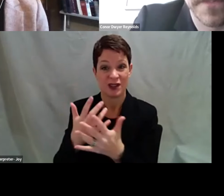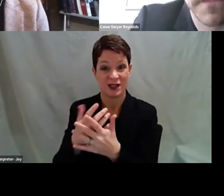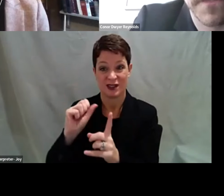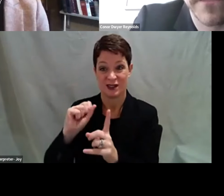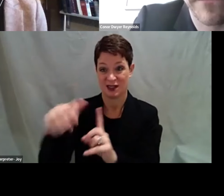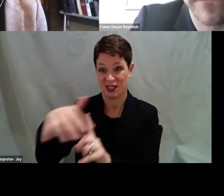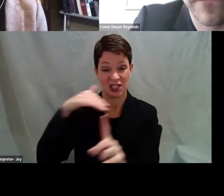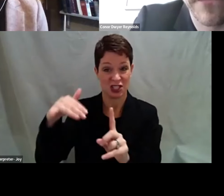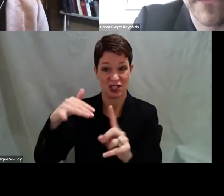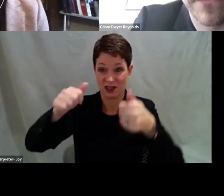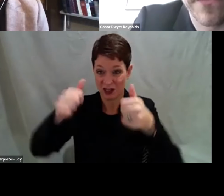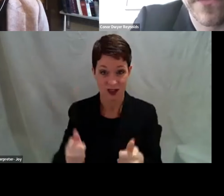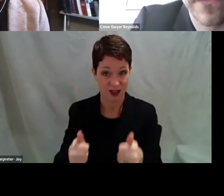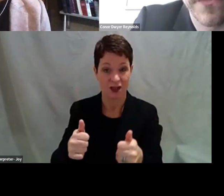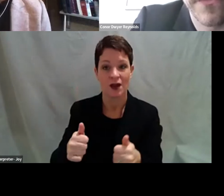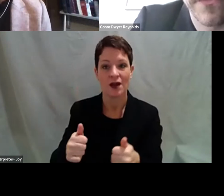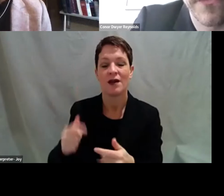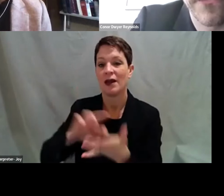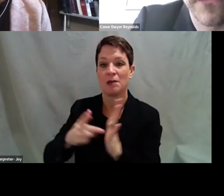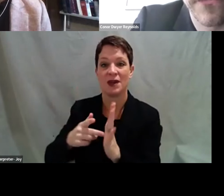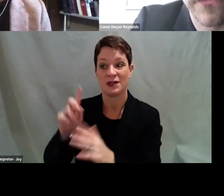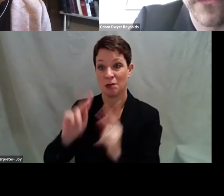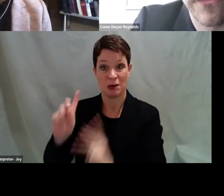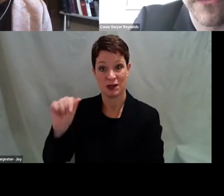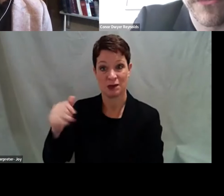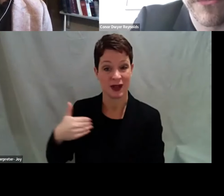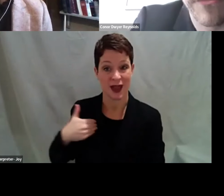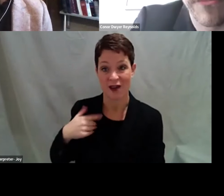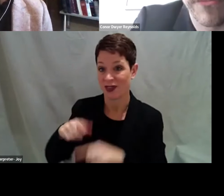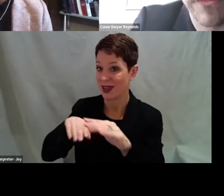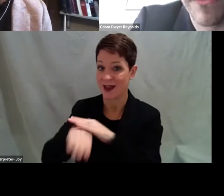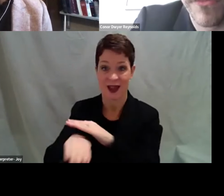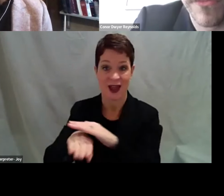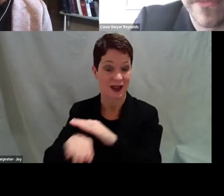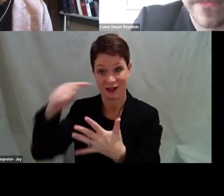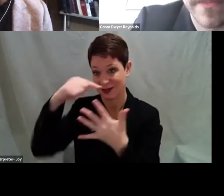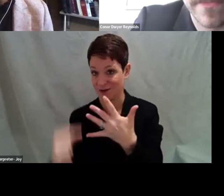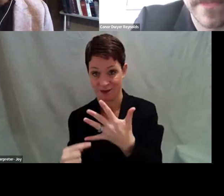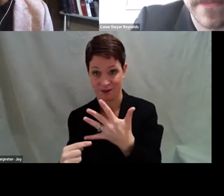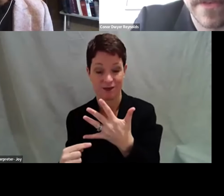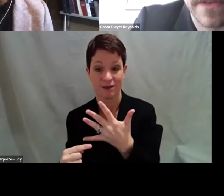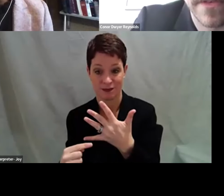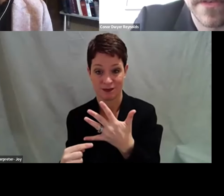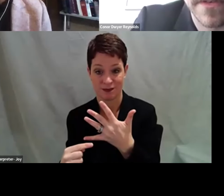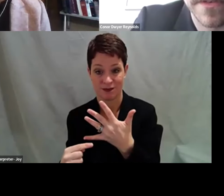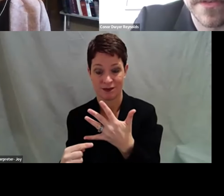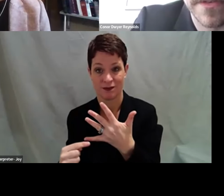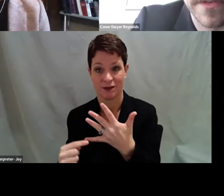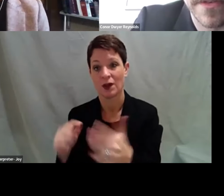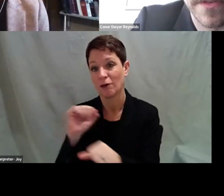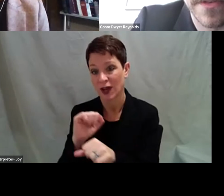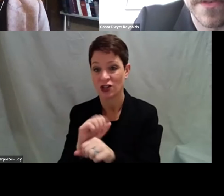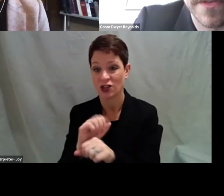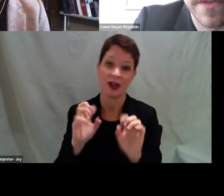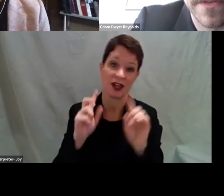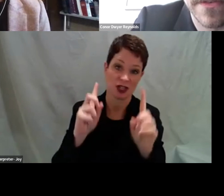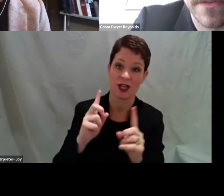prevent disabled people from acquiring access to vocational, educational,